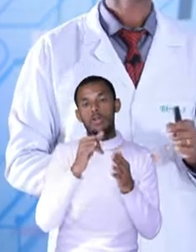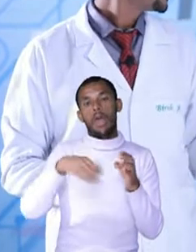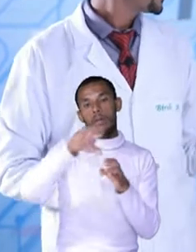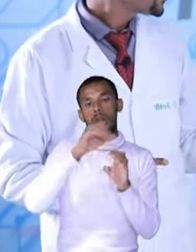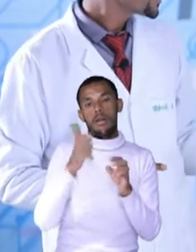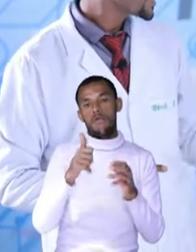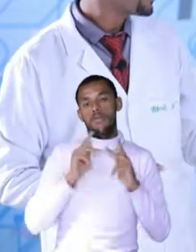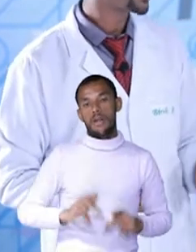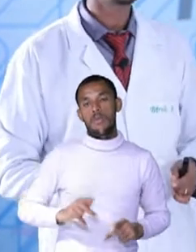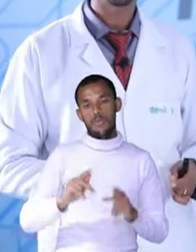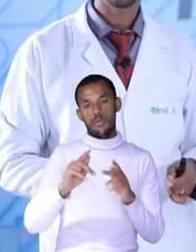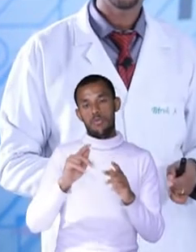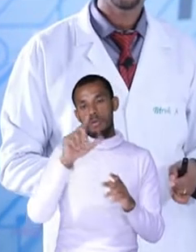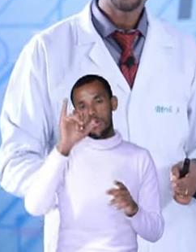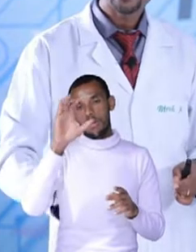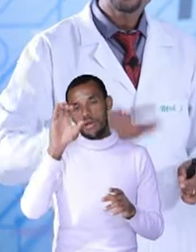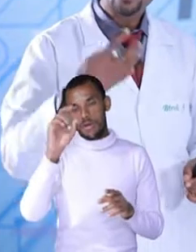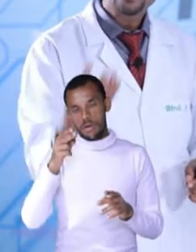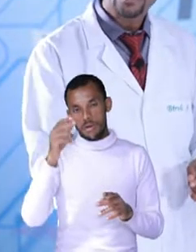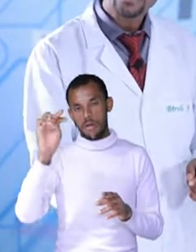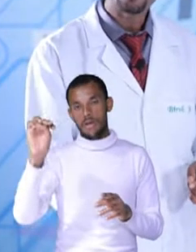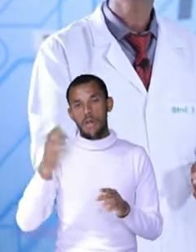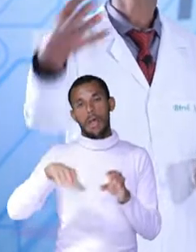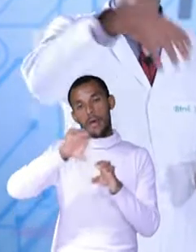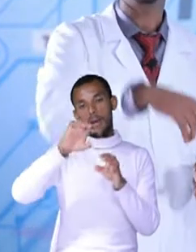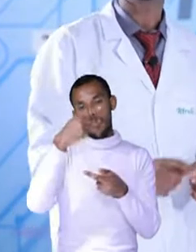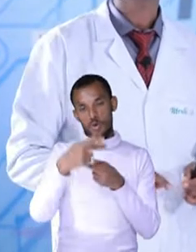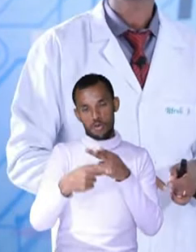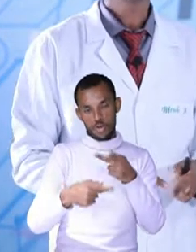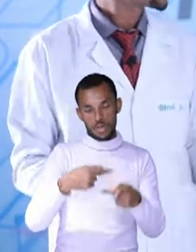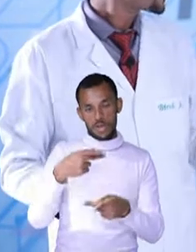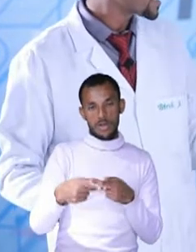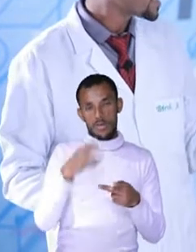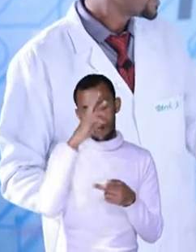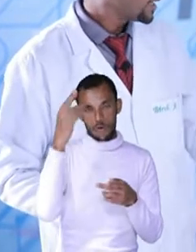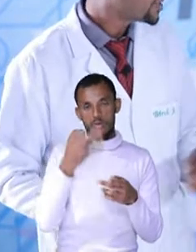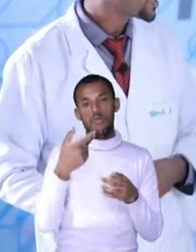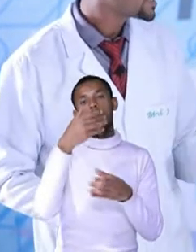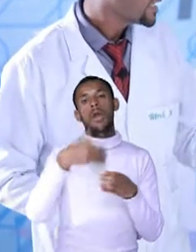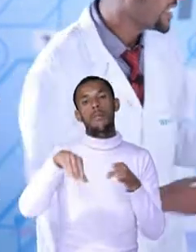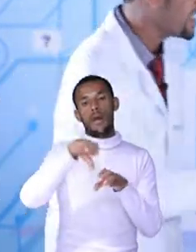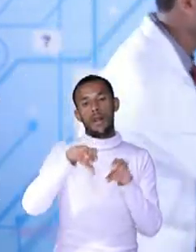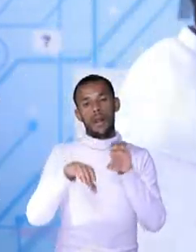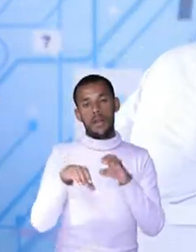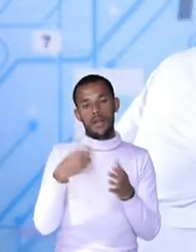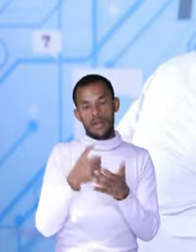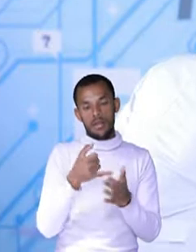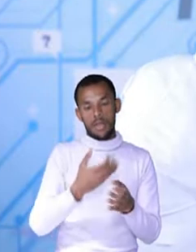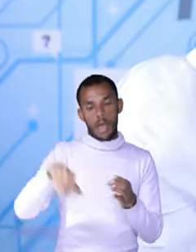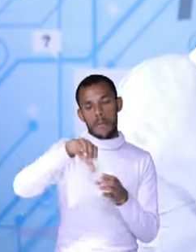process. Leaching is a chemical process, when elements are extracted by using of chemicals. Because of that, leaching is a